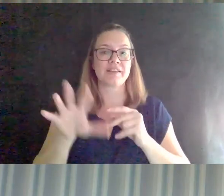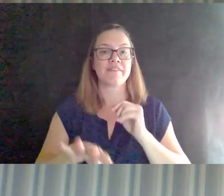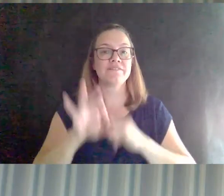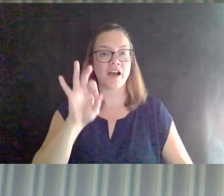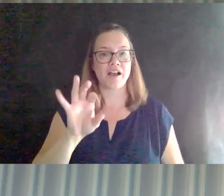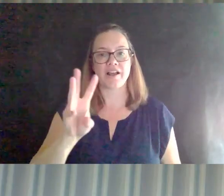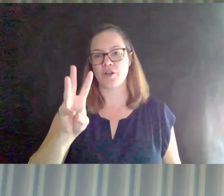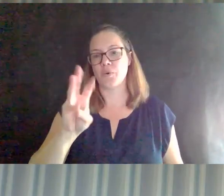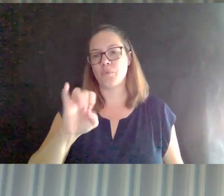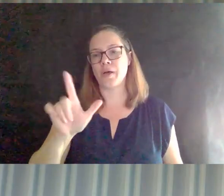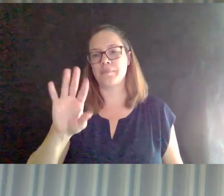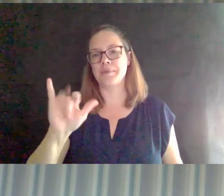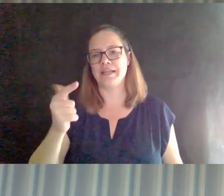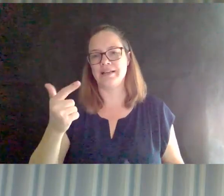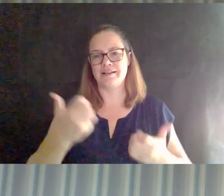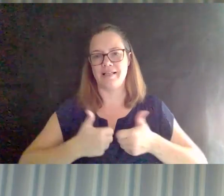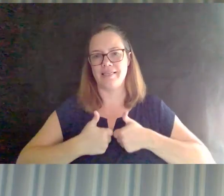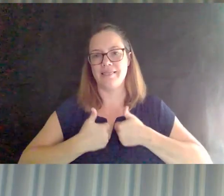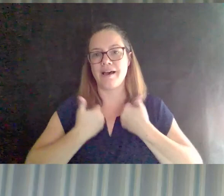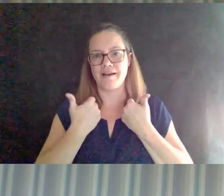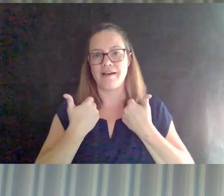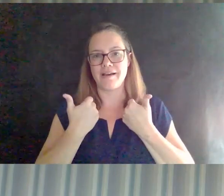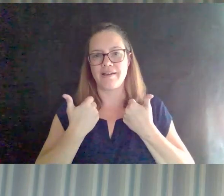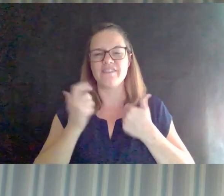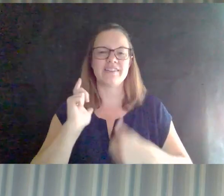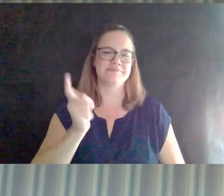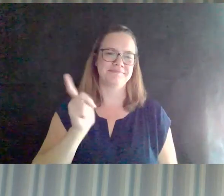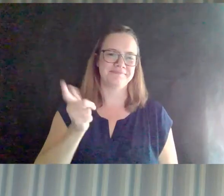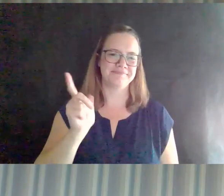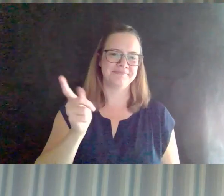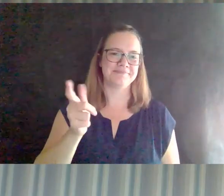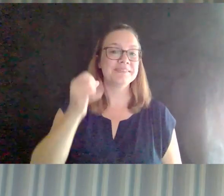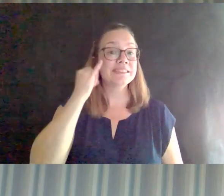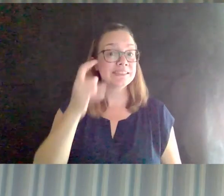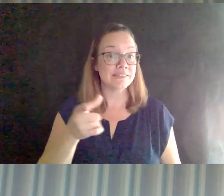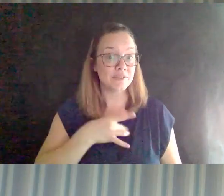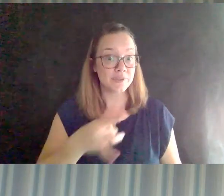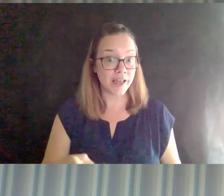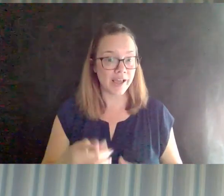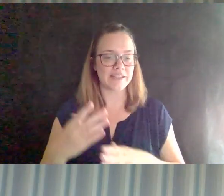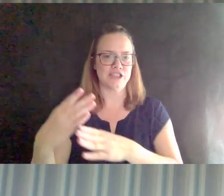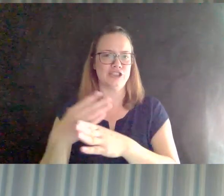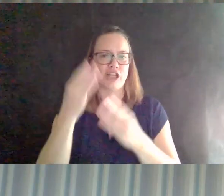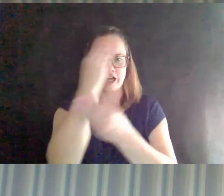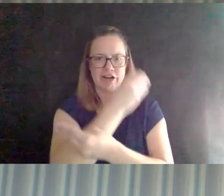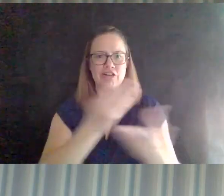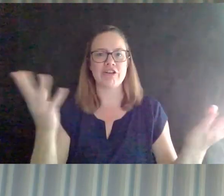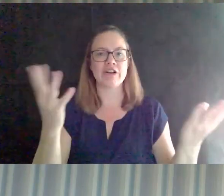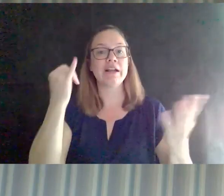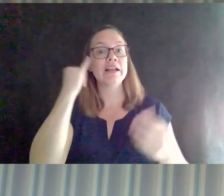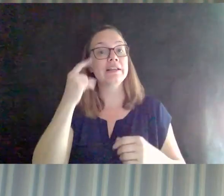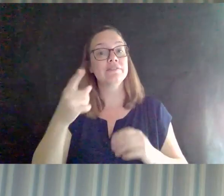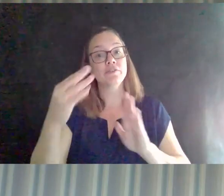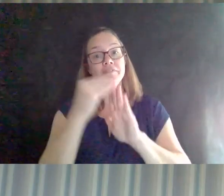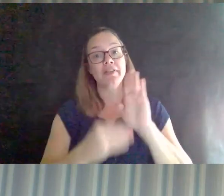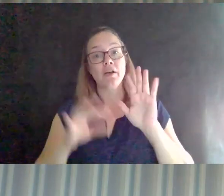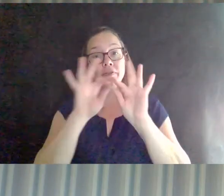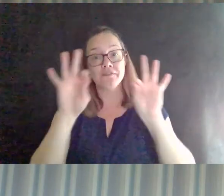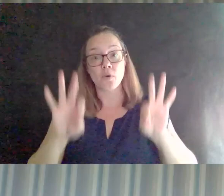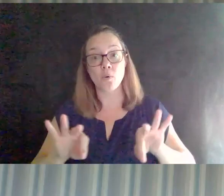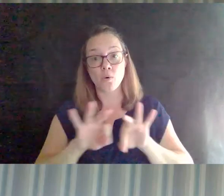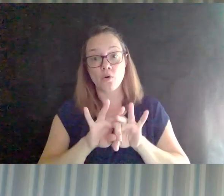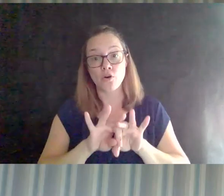that on our Wellbeing Live webpage at a later date and we encourage you to share this if you found it interesting. If you fill out the form on our